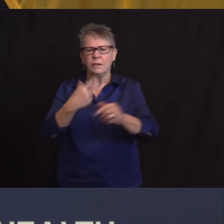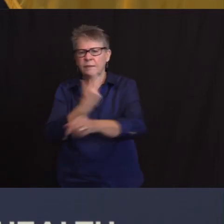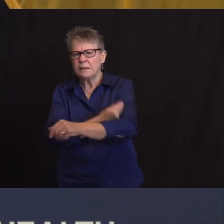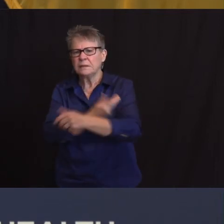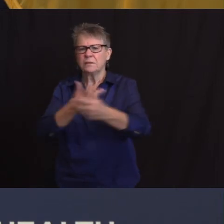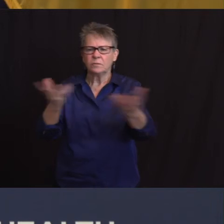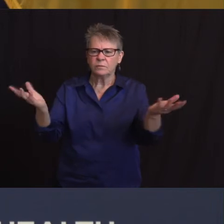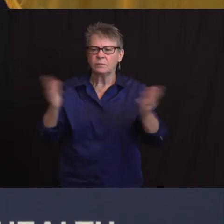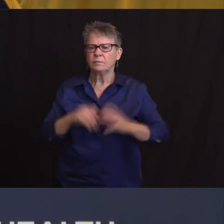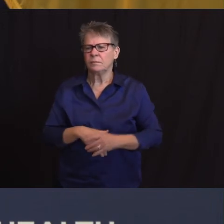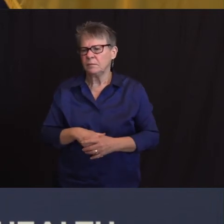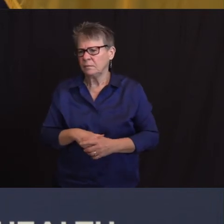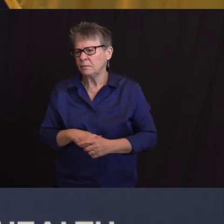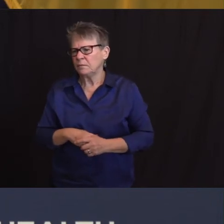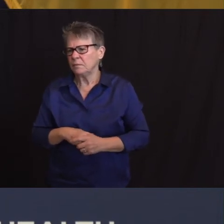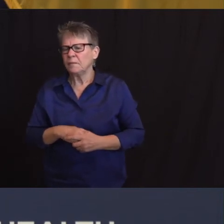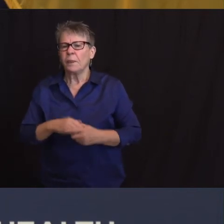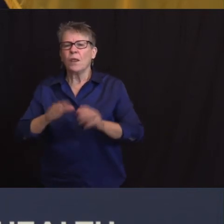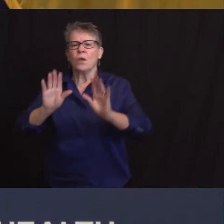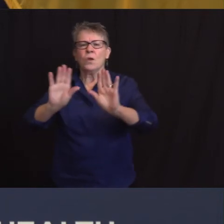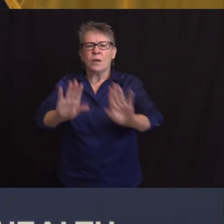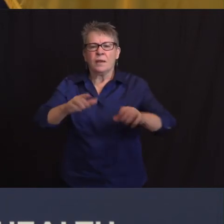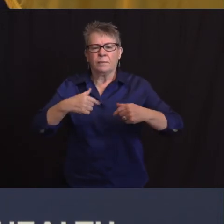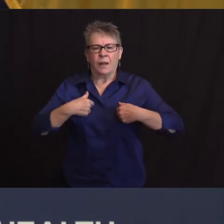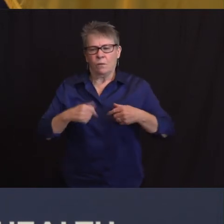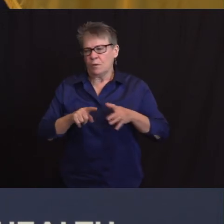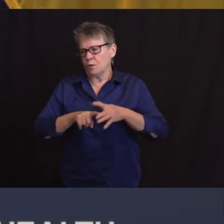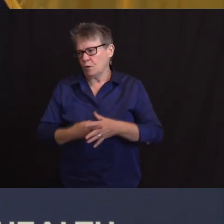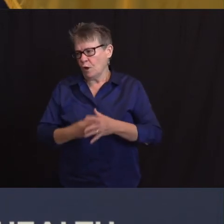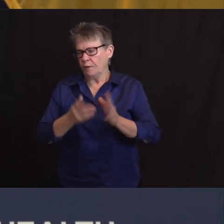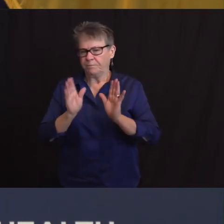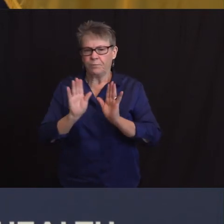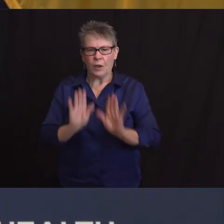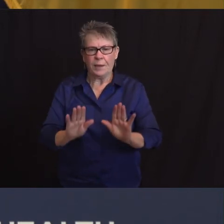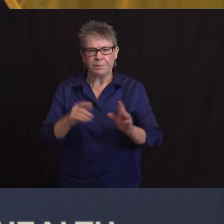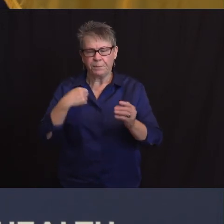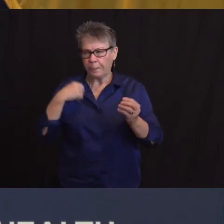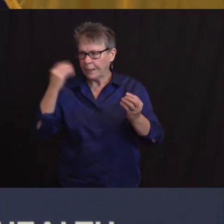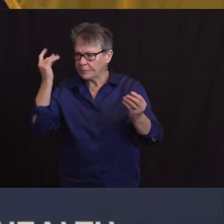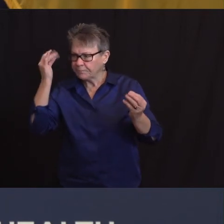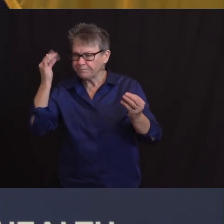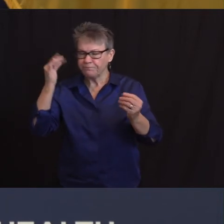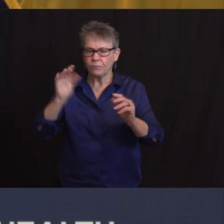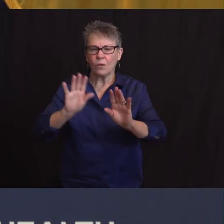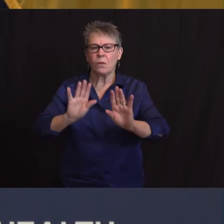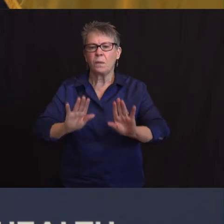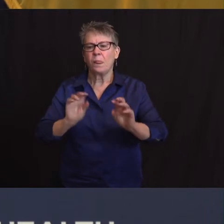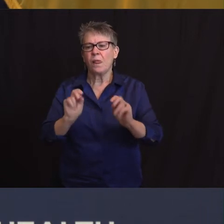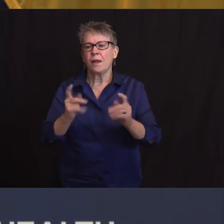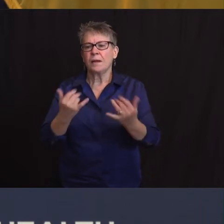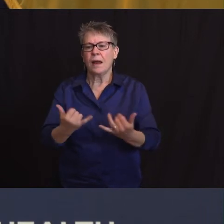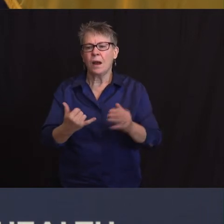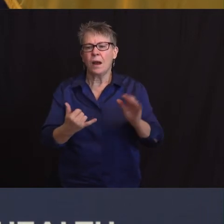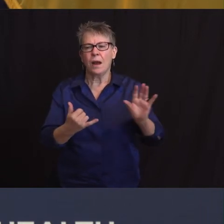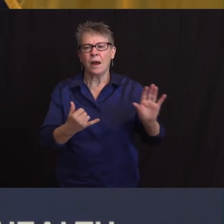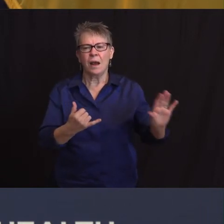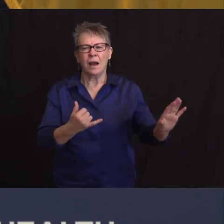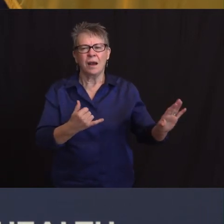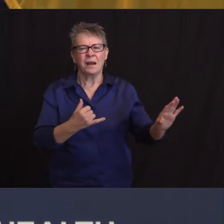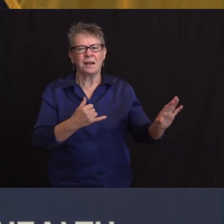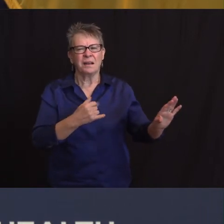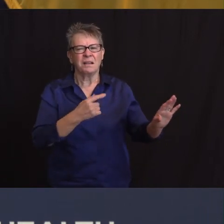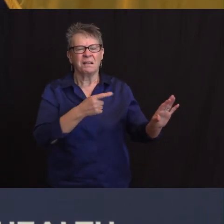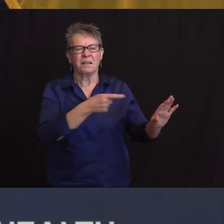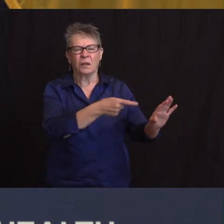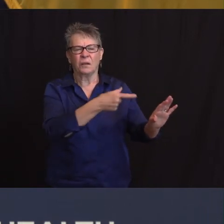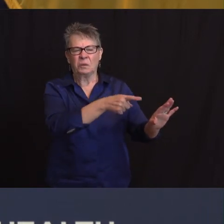throw it back to you if that's okay. I think you've probably got the supplies, which I'll leave to you. It's getting better.